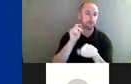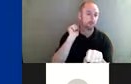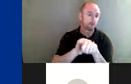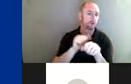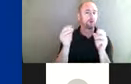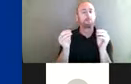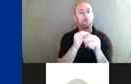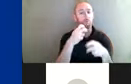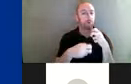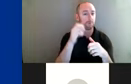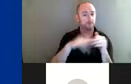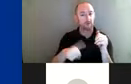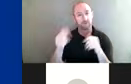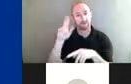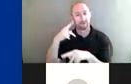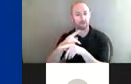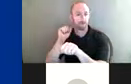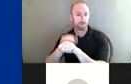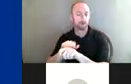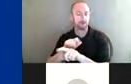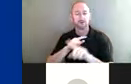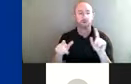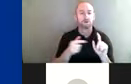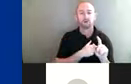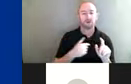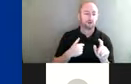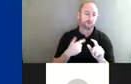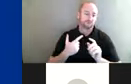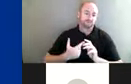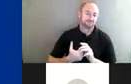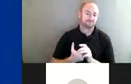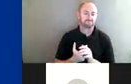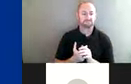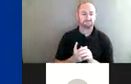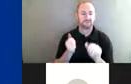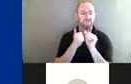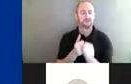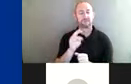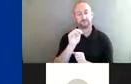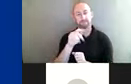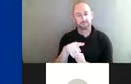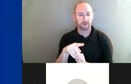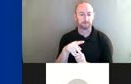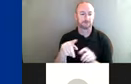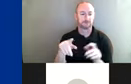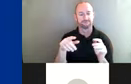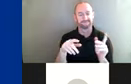more problematic than others with landslides, but we treated it as sort of the mapped geology as sort of a uniform